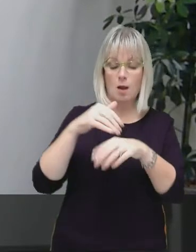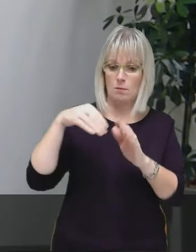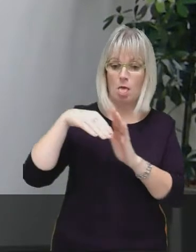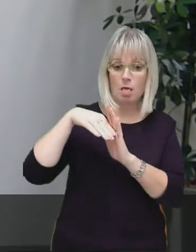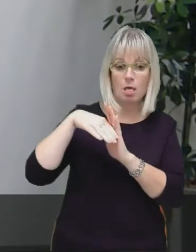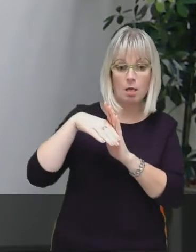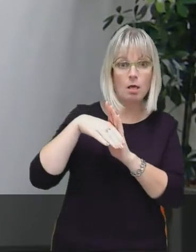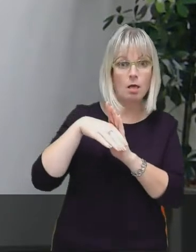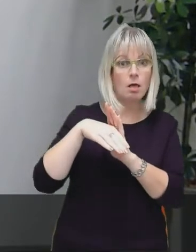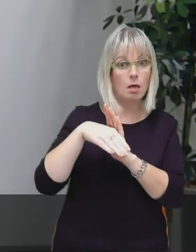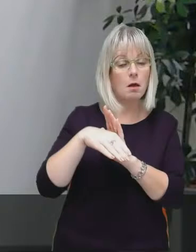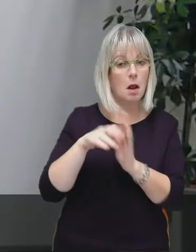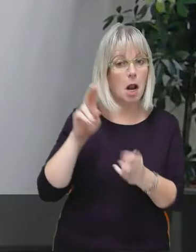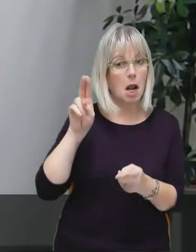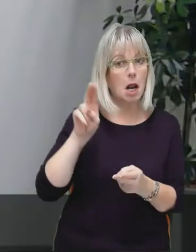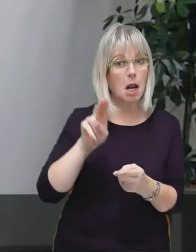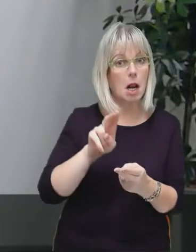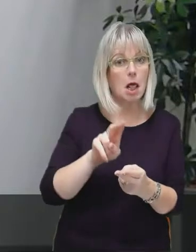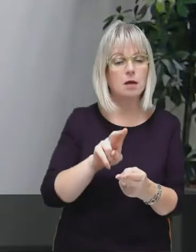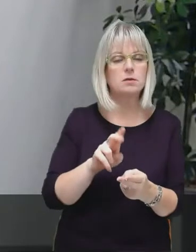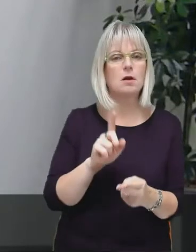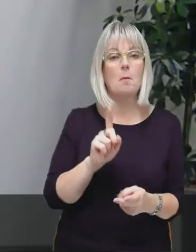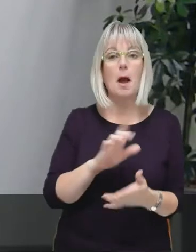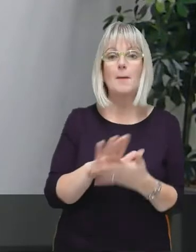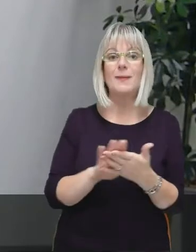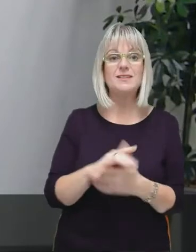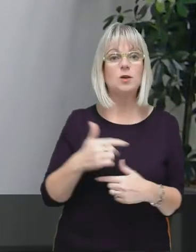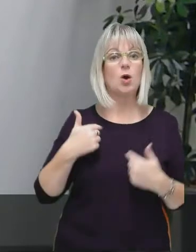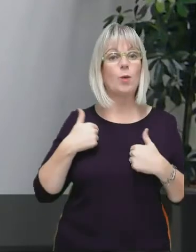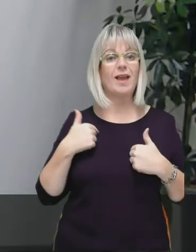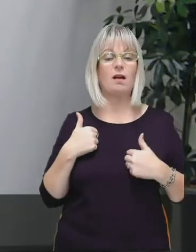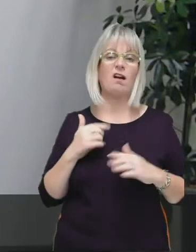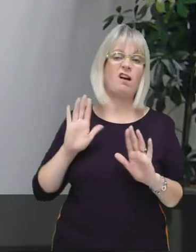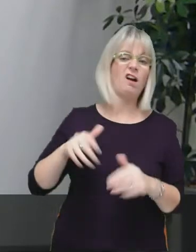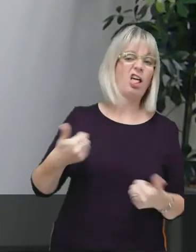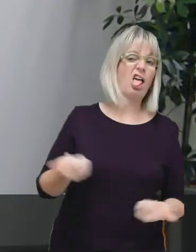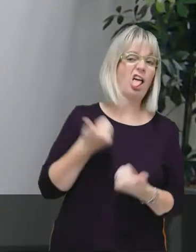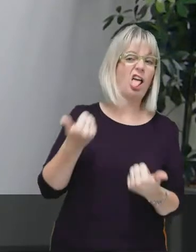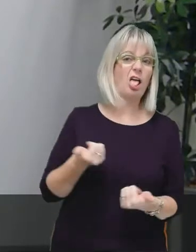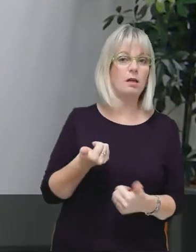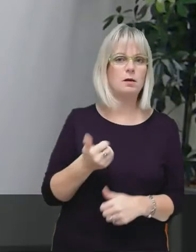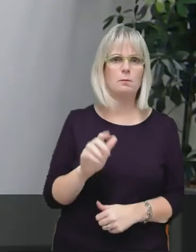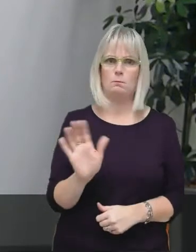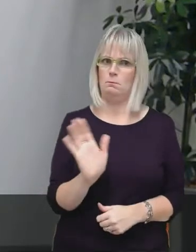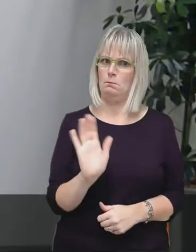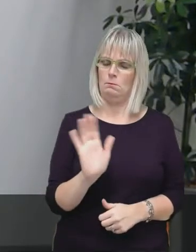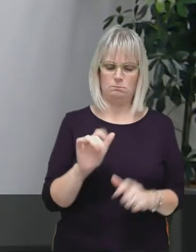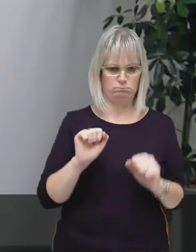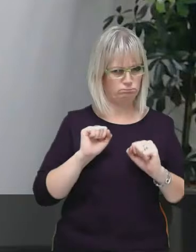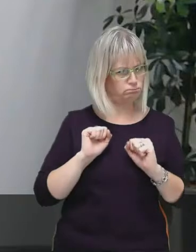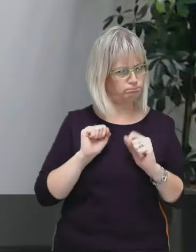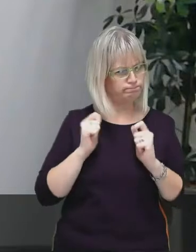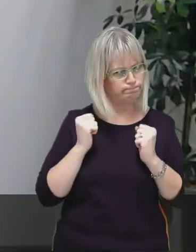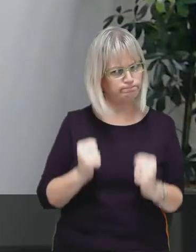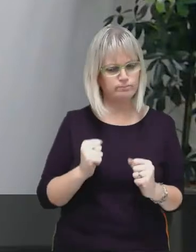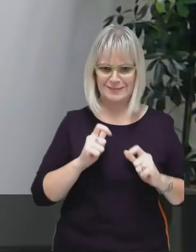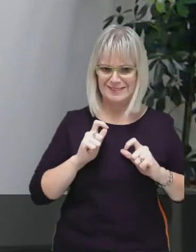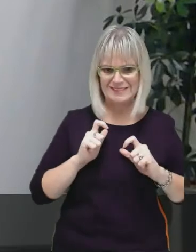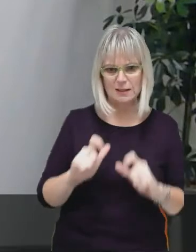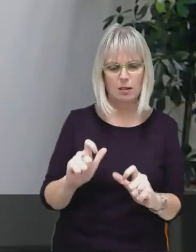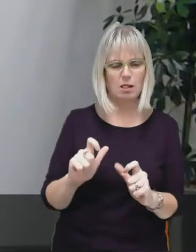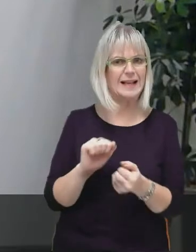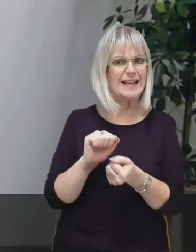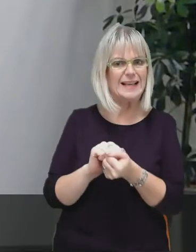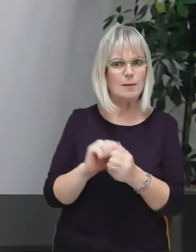complacent. That's why we're taking strong action to keep crime as low as possible by being tough on crime